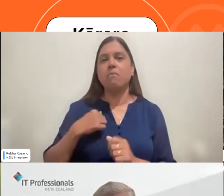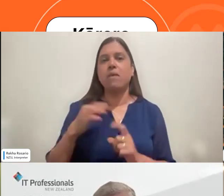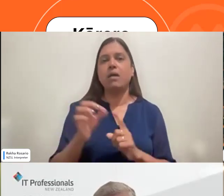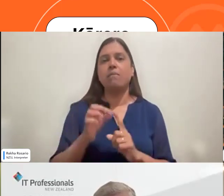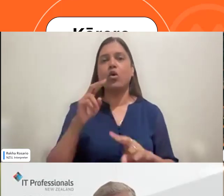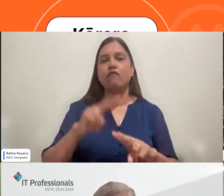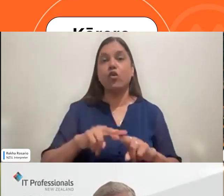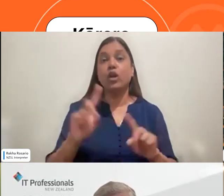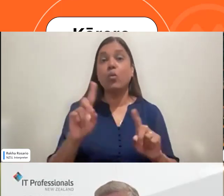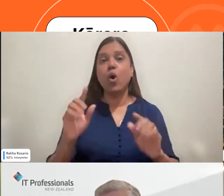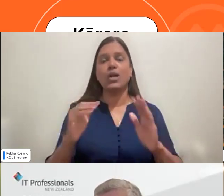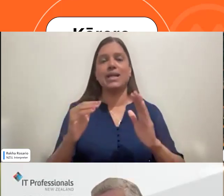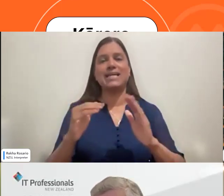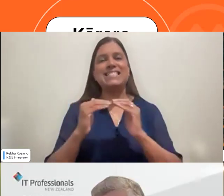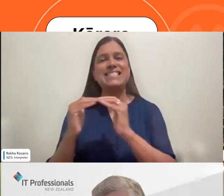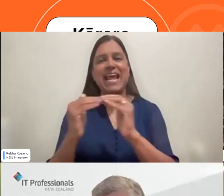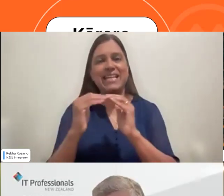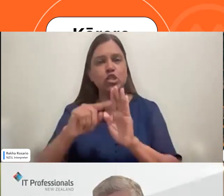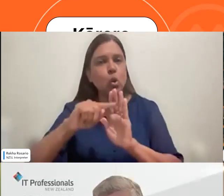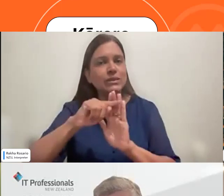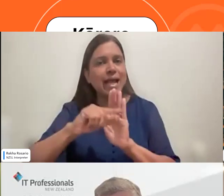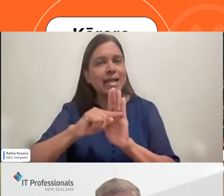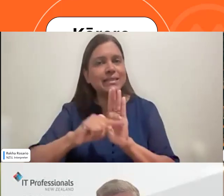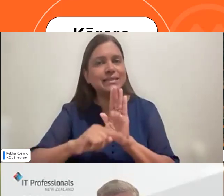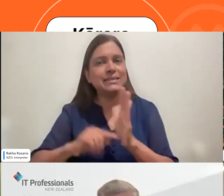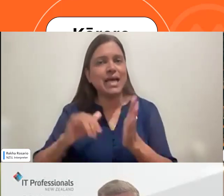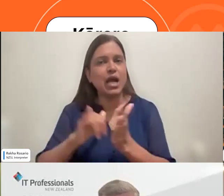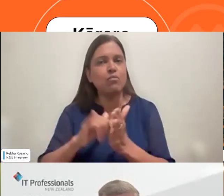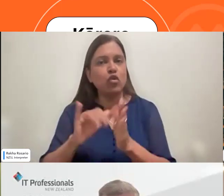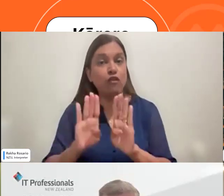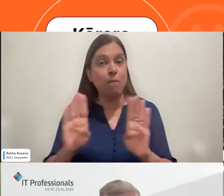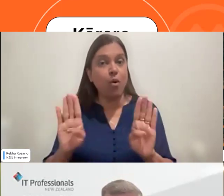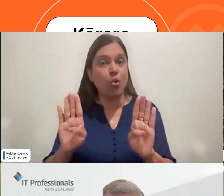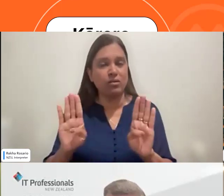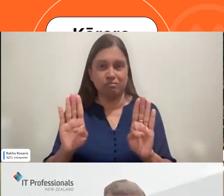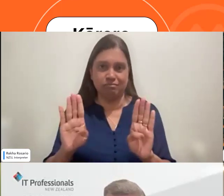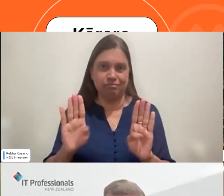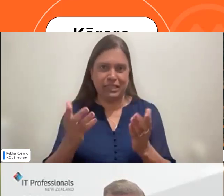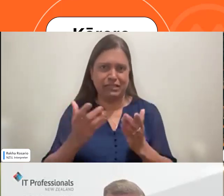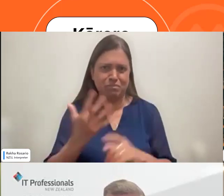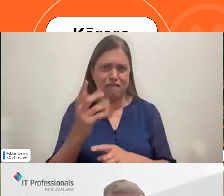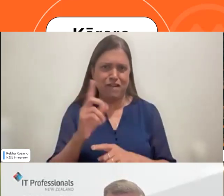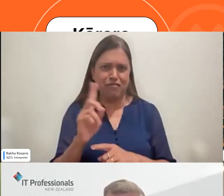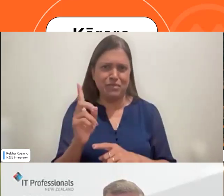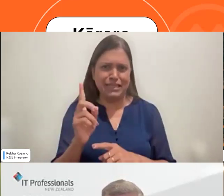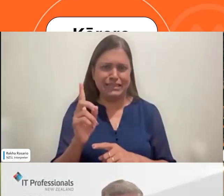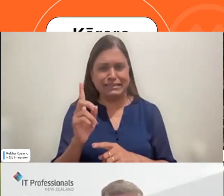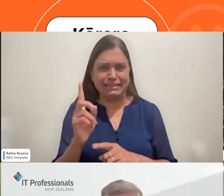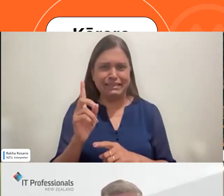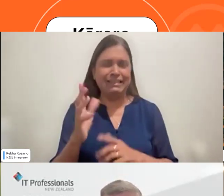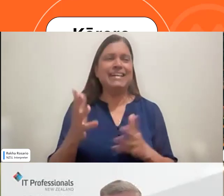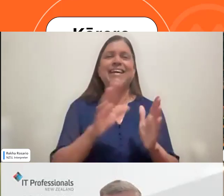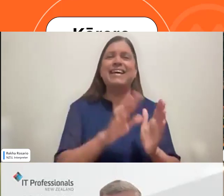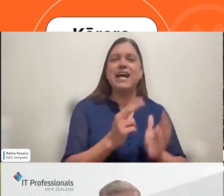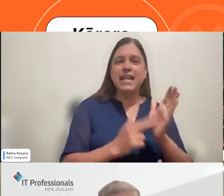Standards Approvals Board. So this is a very timely 5 minutes that I get to speak to you. Neil Jarvis just spoke on